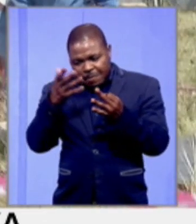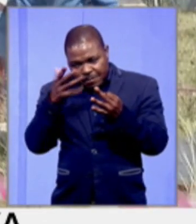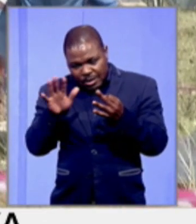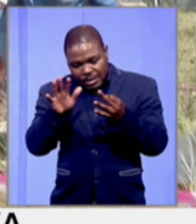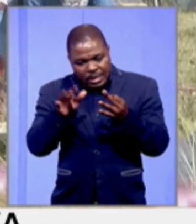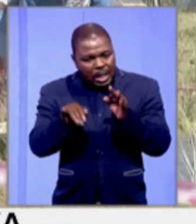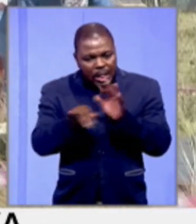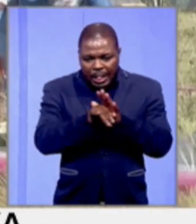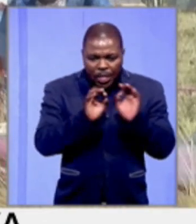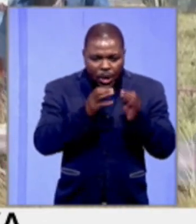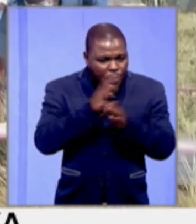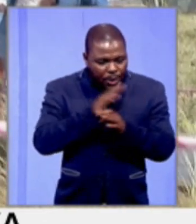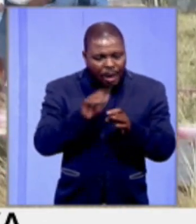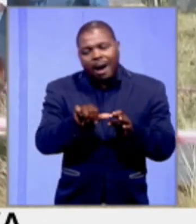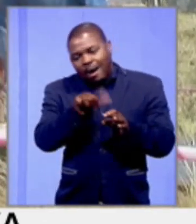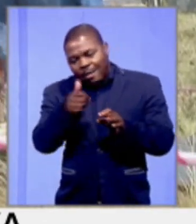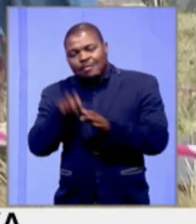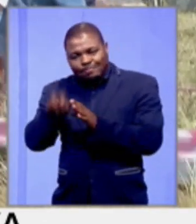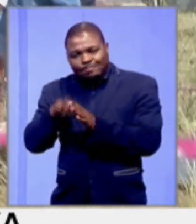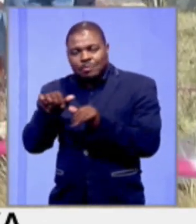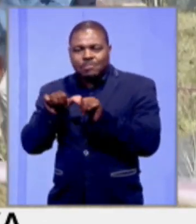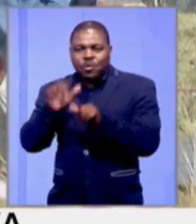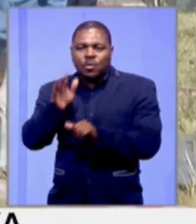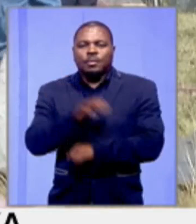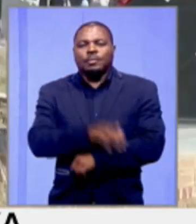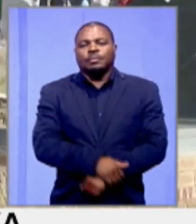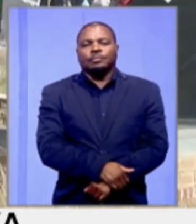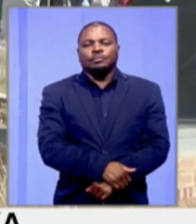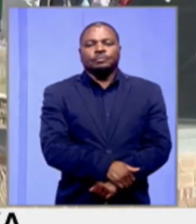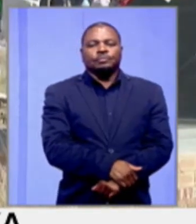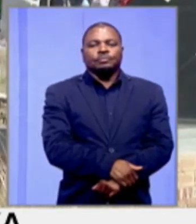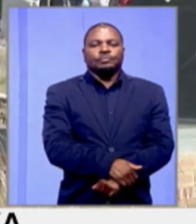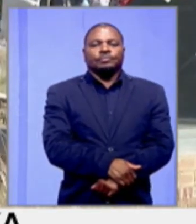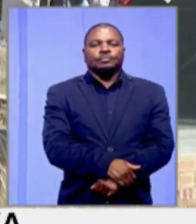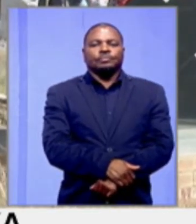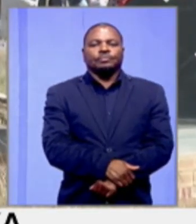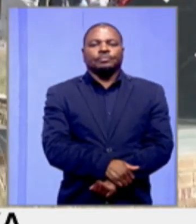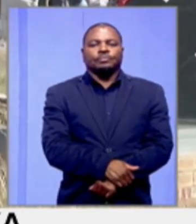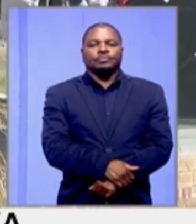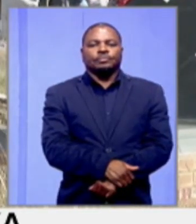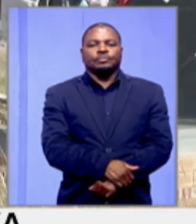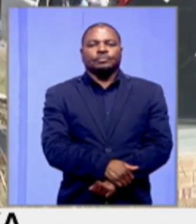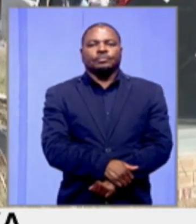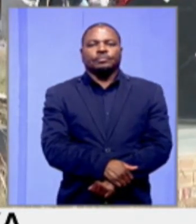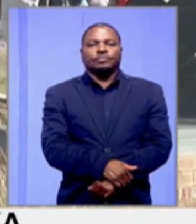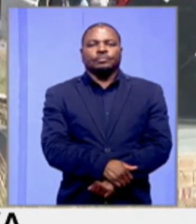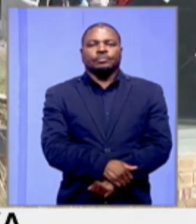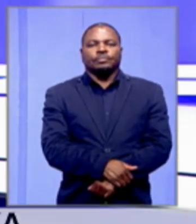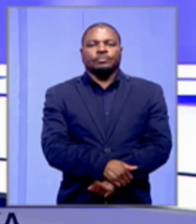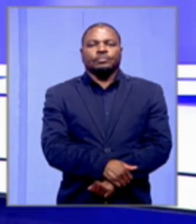tla tshwanelwa ke go epolola ao a setseng. Zeblon Mine, SABC News, Lichtenburg.